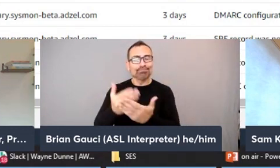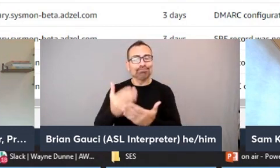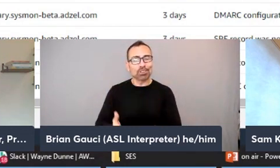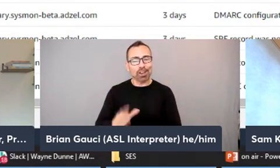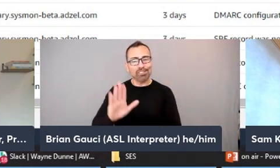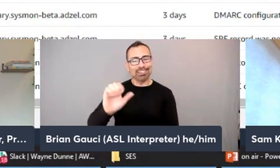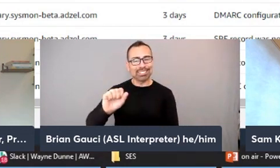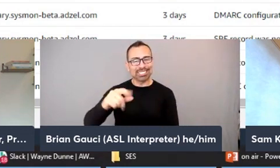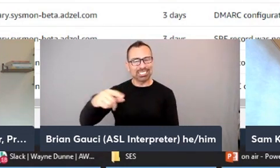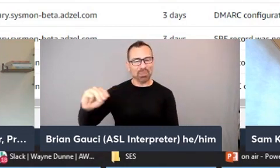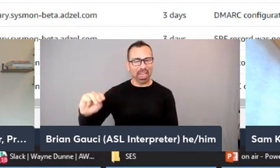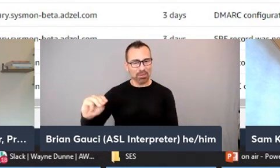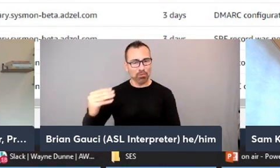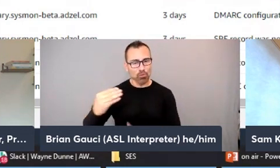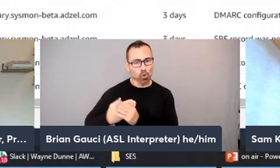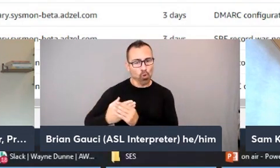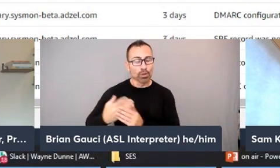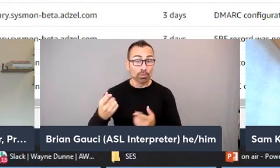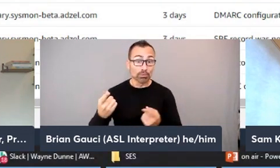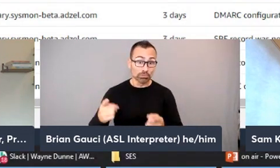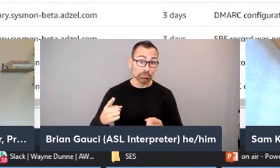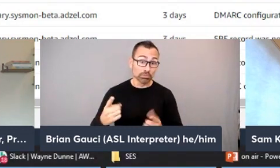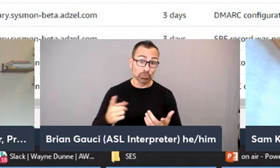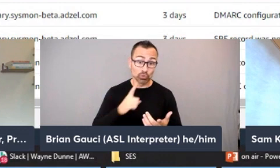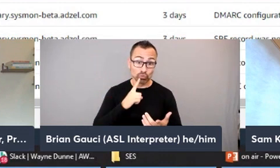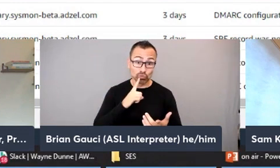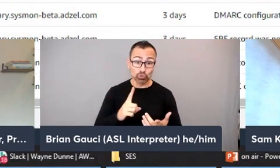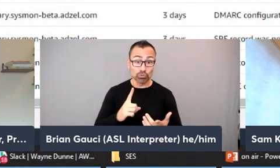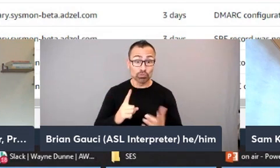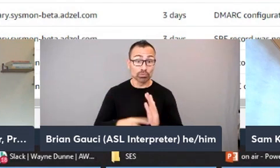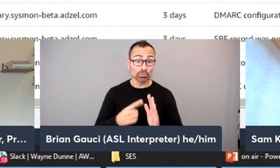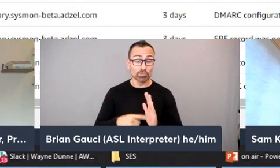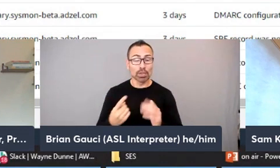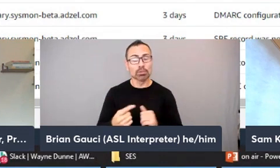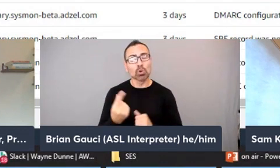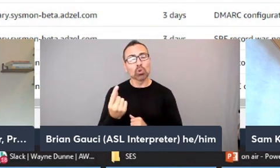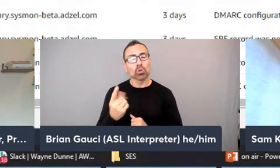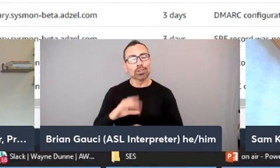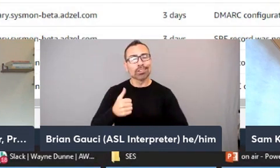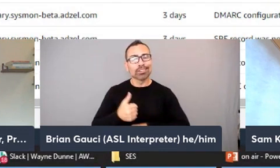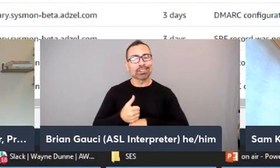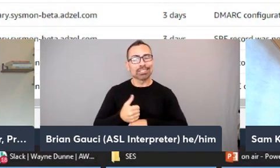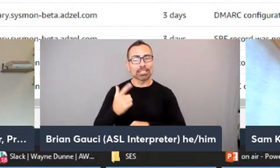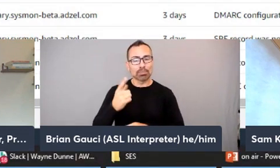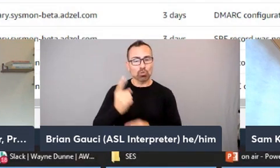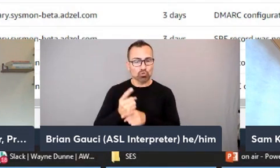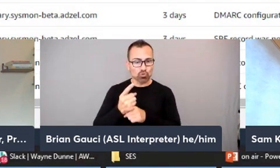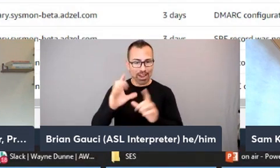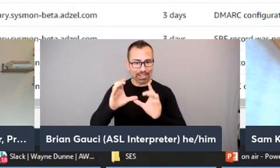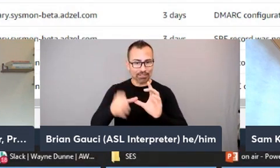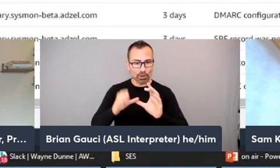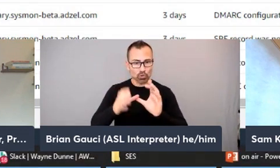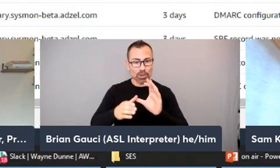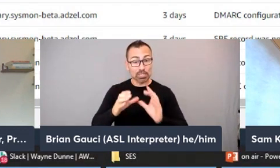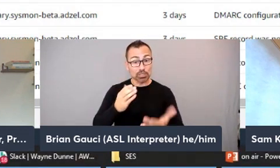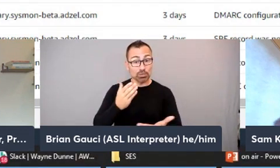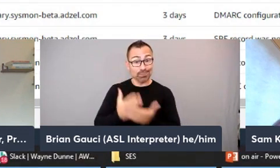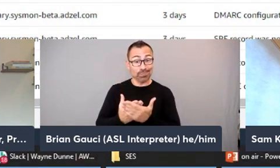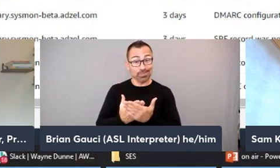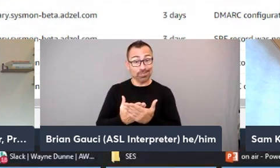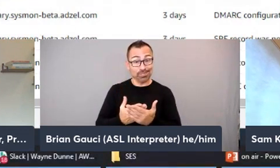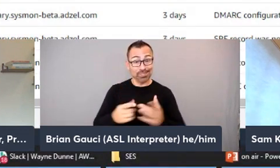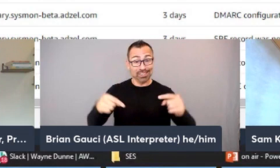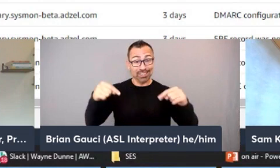spam folder, but that happens sometimes. So one of the things you can do is you can set up the right configuration to prove basically the chain